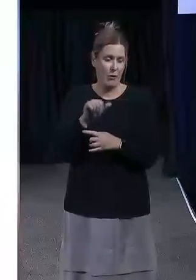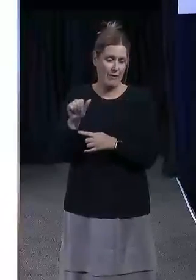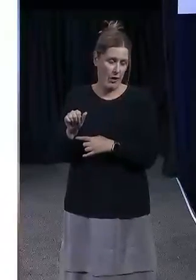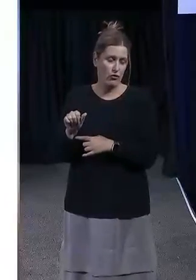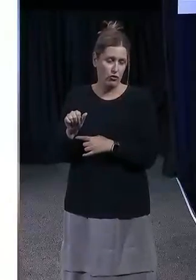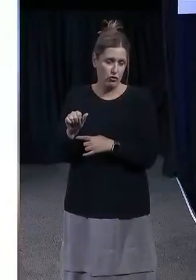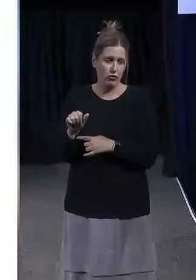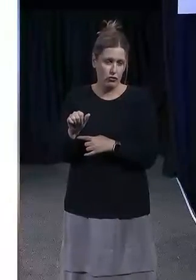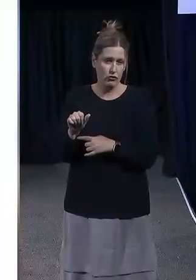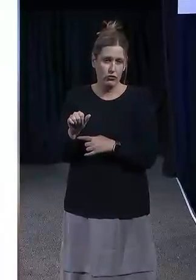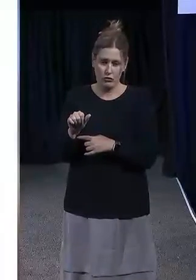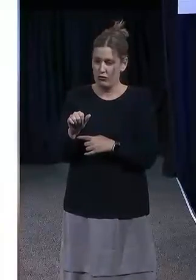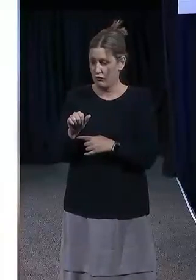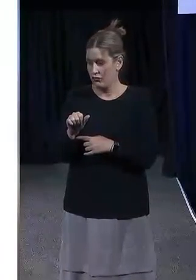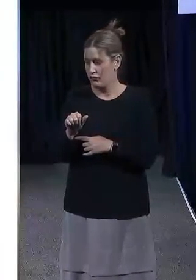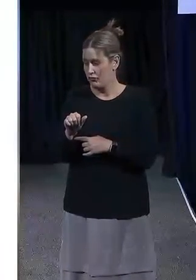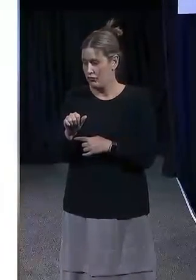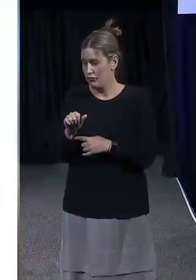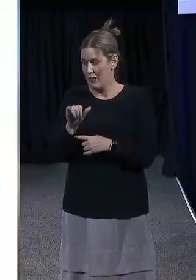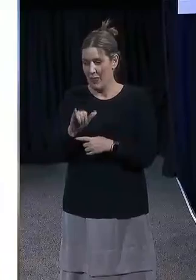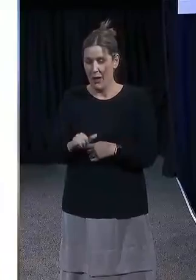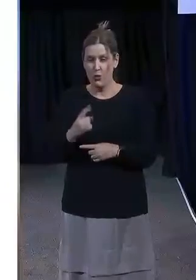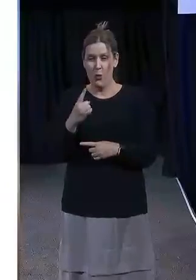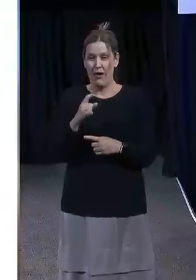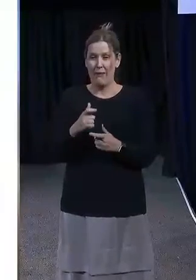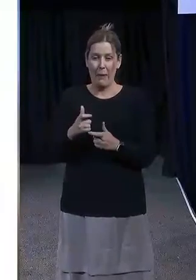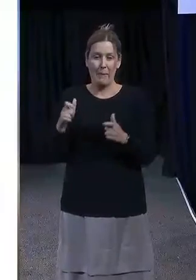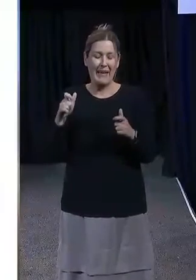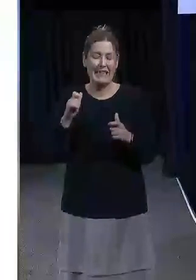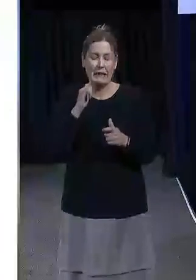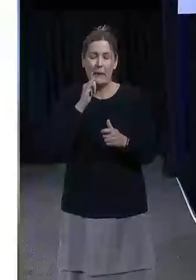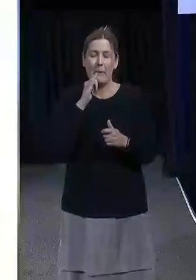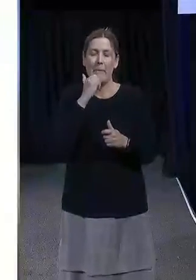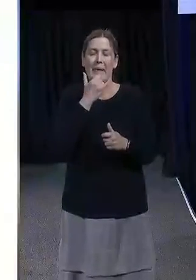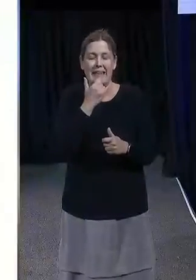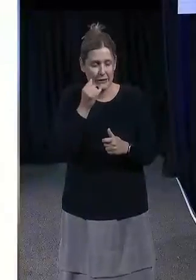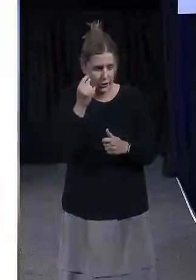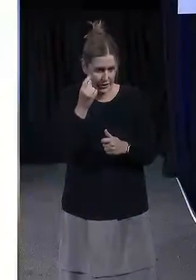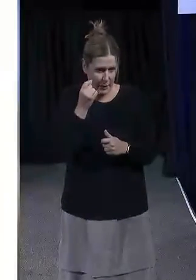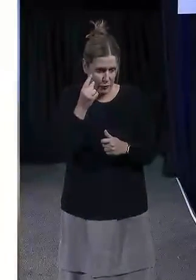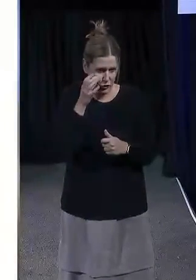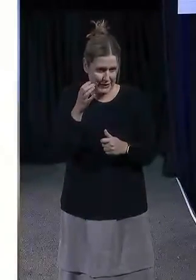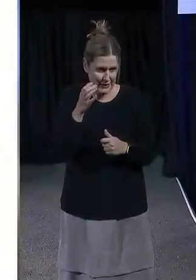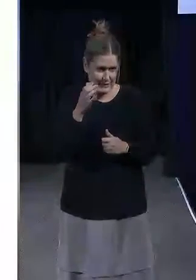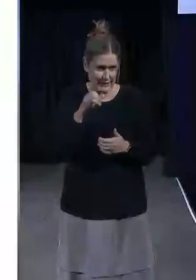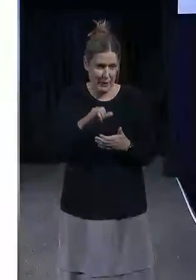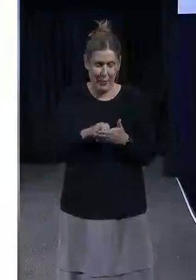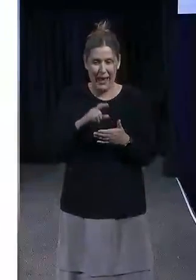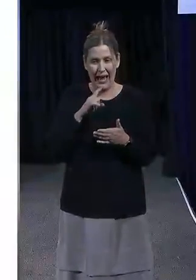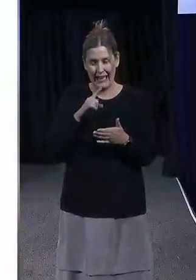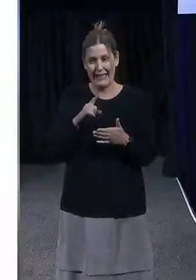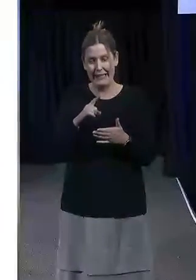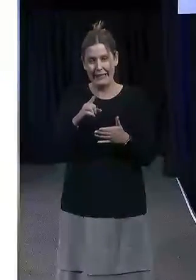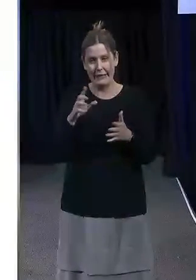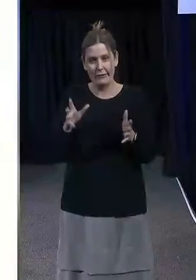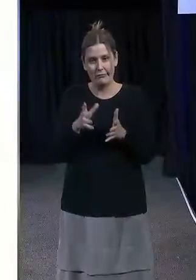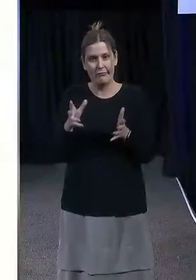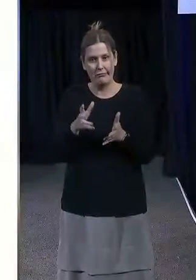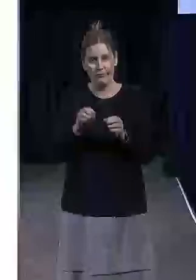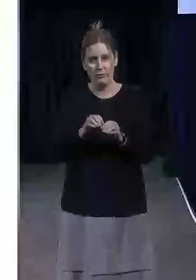affirmative action. That's one of the biggest misconceptions that is being perpetuated